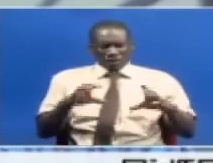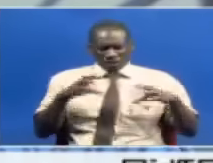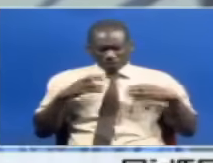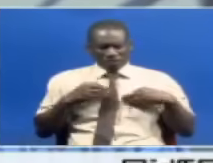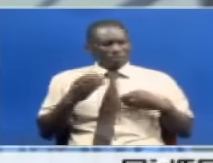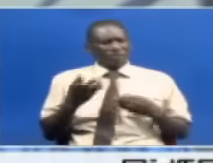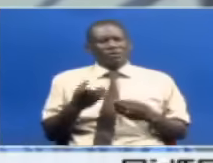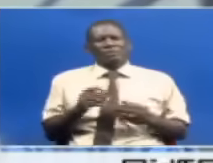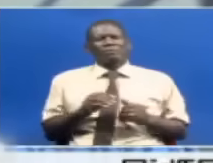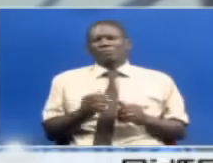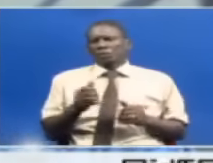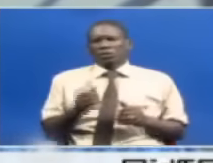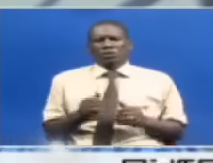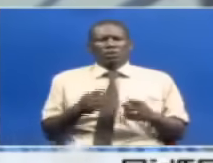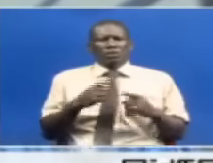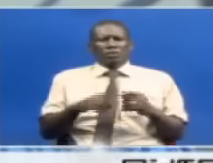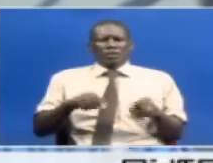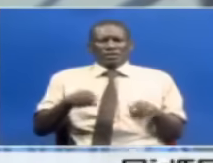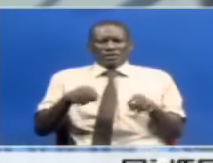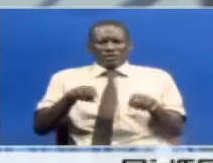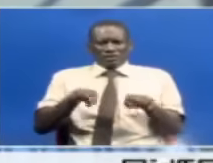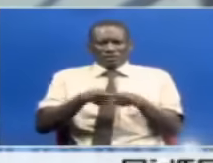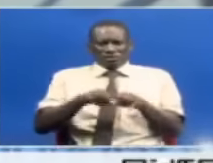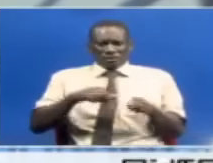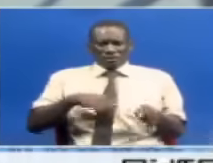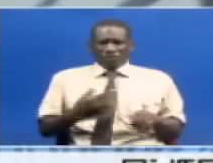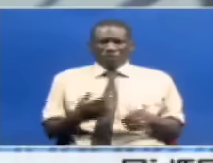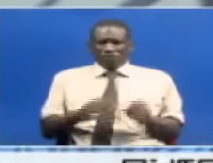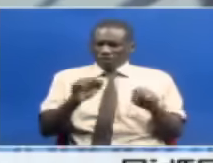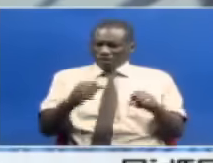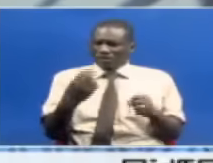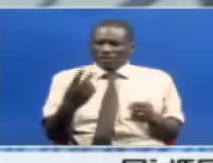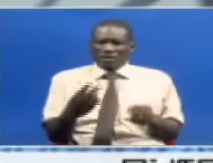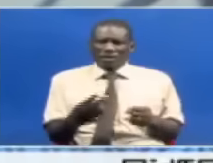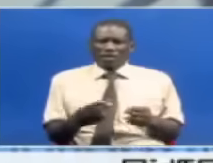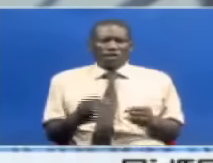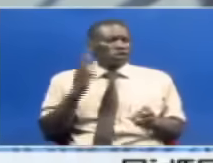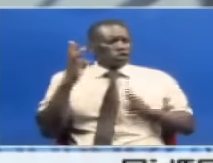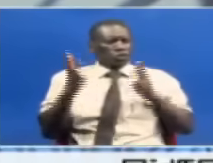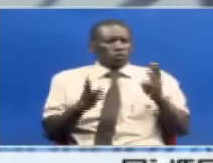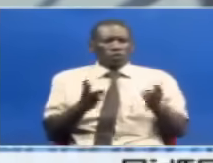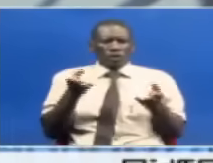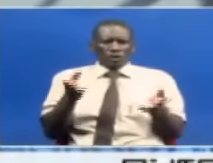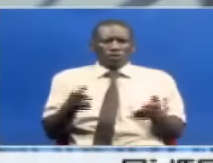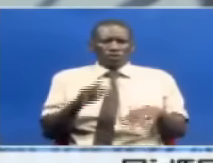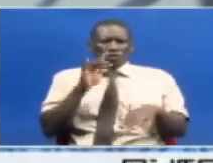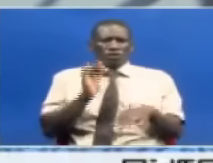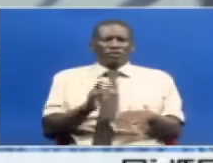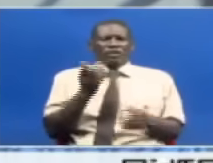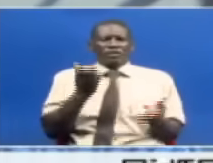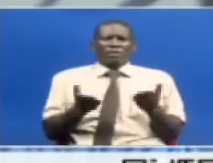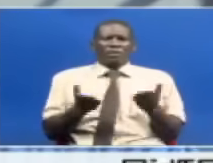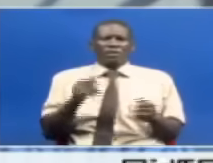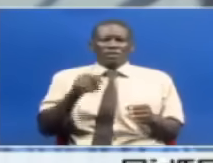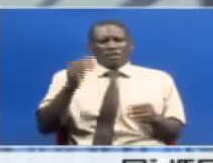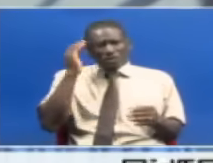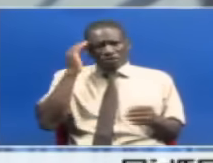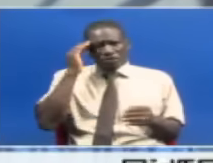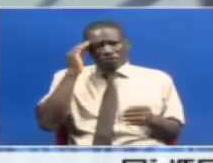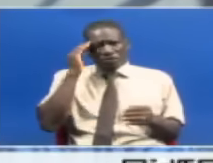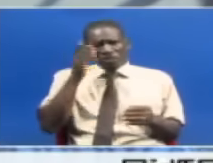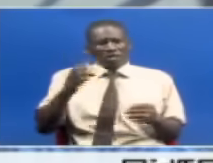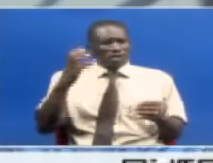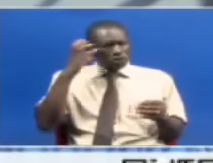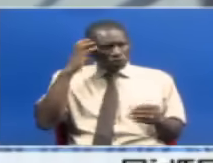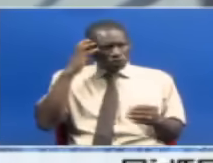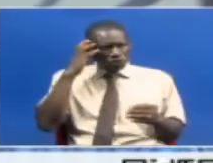that, but they still feel, you can see, the worry is they are going to be affected maybe in their education. They are in college, they are